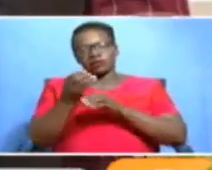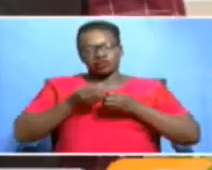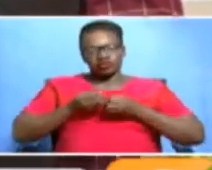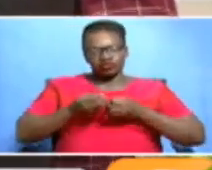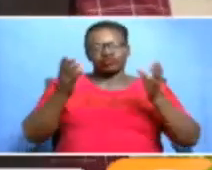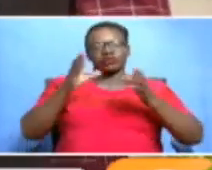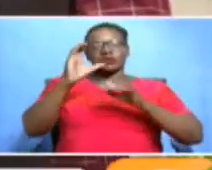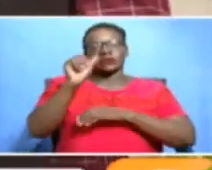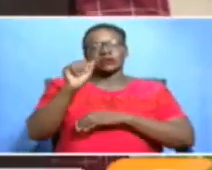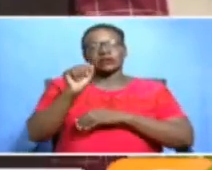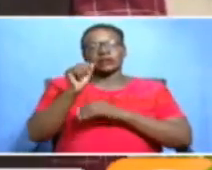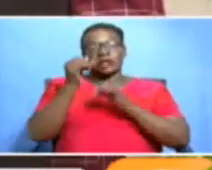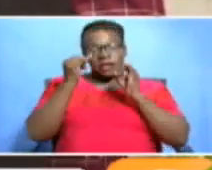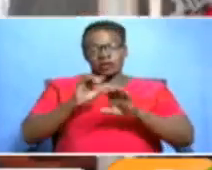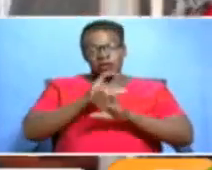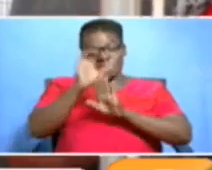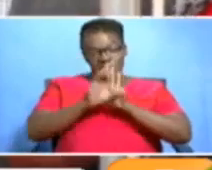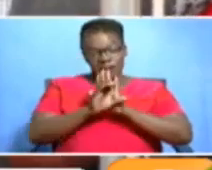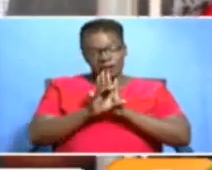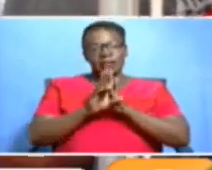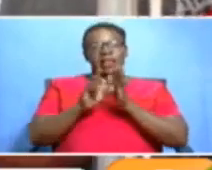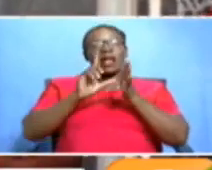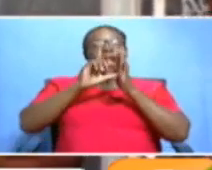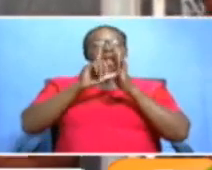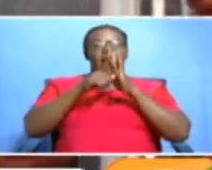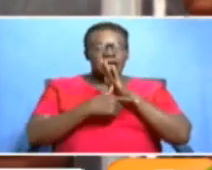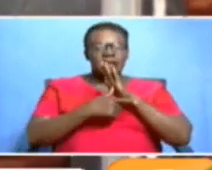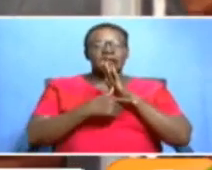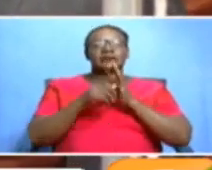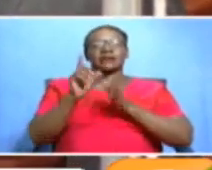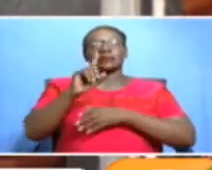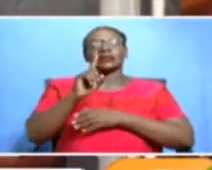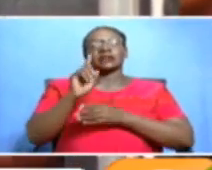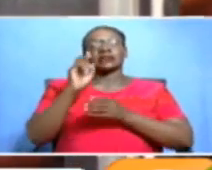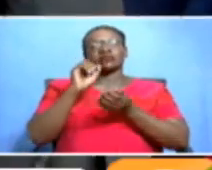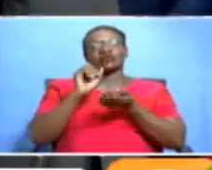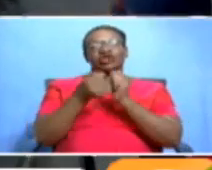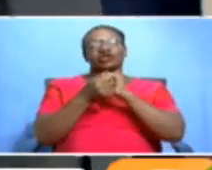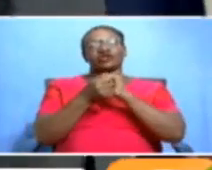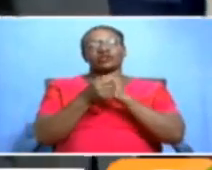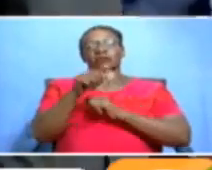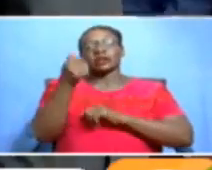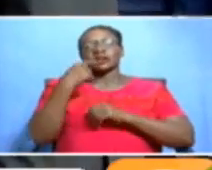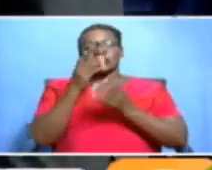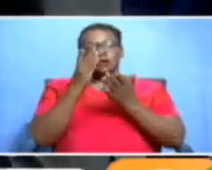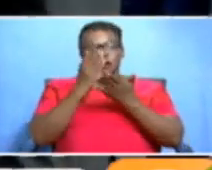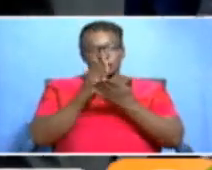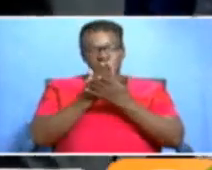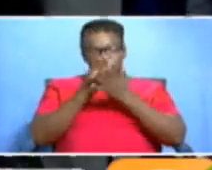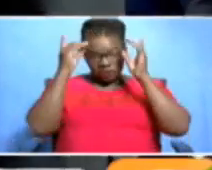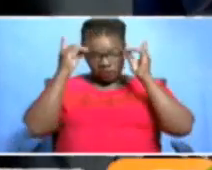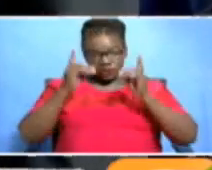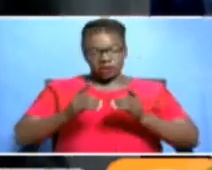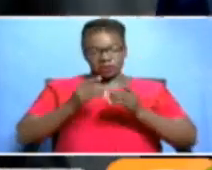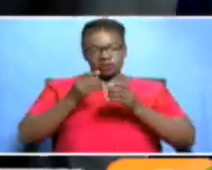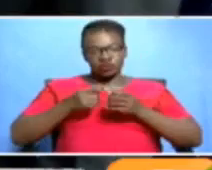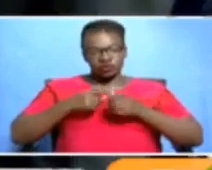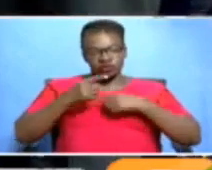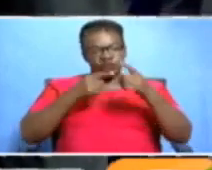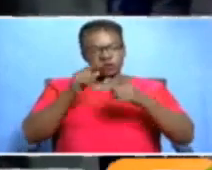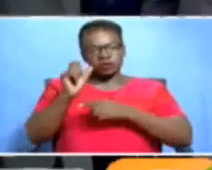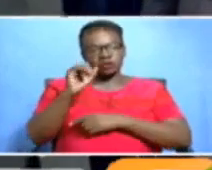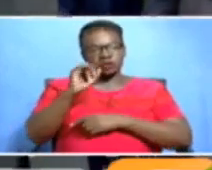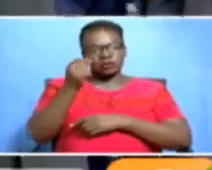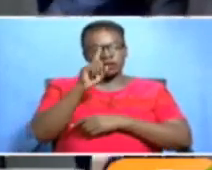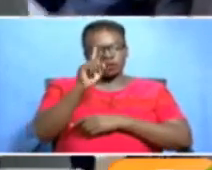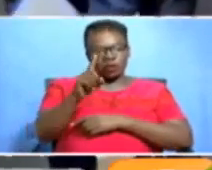just 7 days later, the ministry's tone has changed. According to sources, the decision to continue with the rollout in January next year